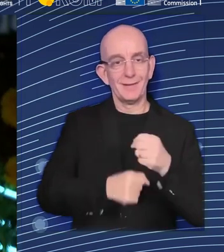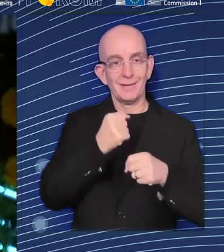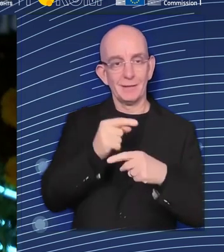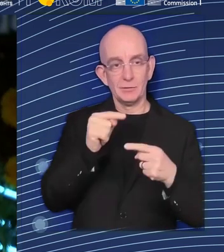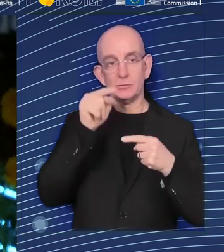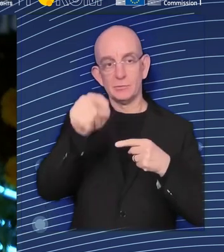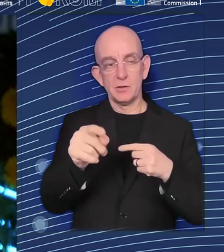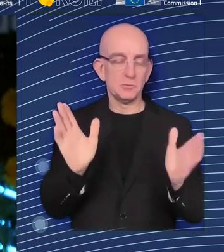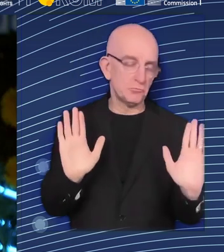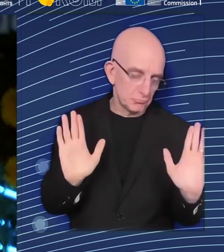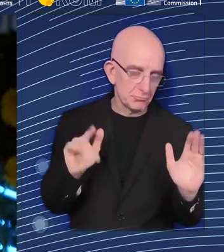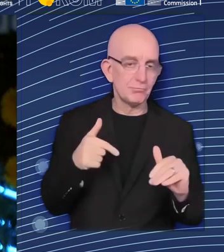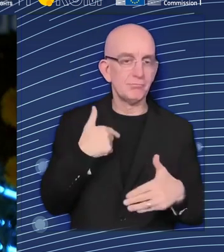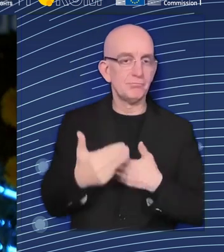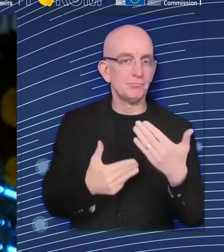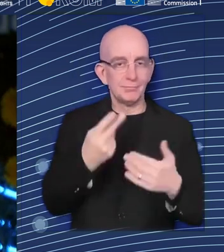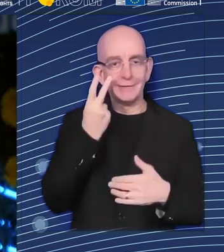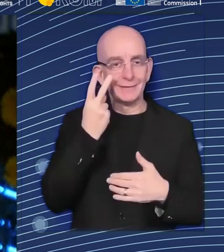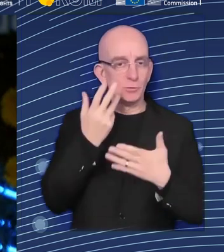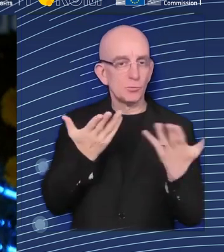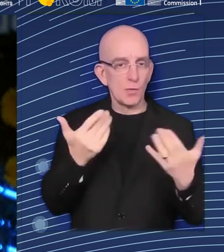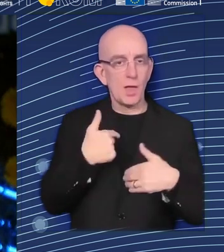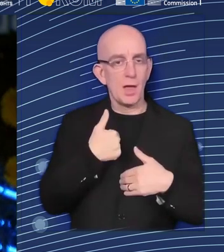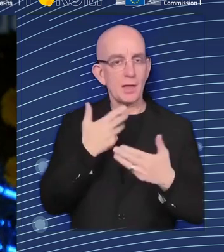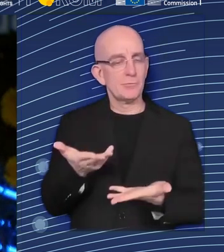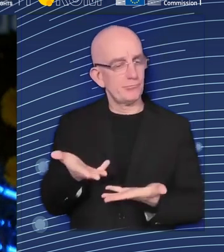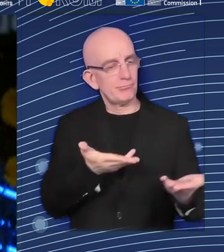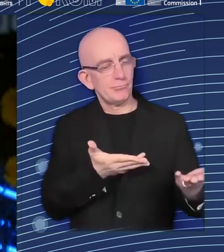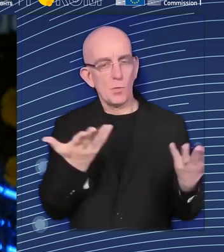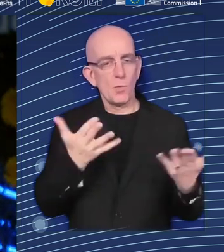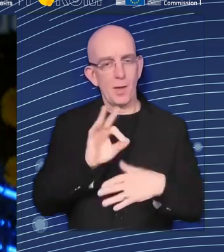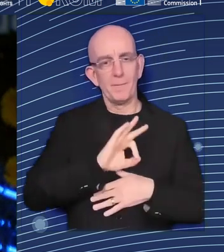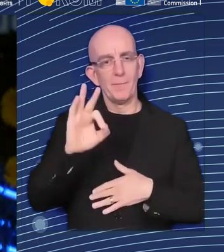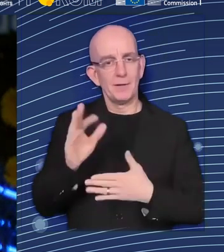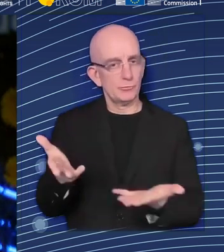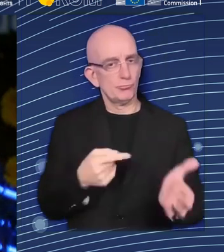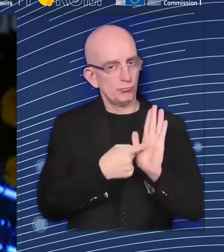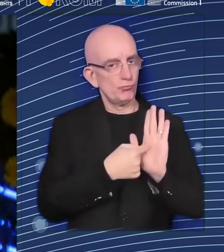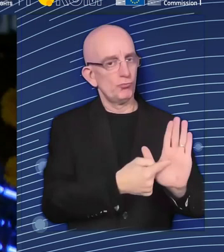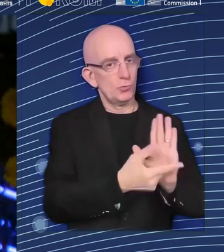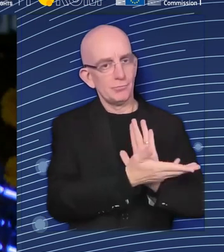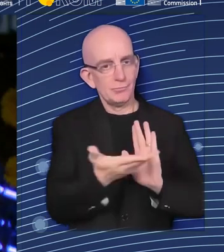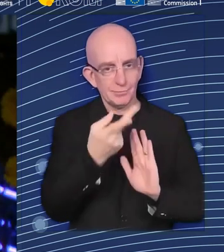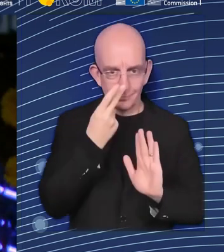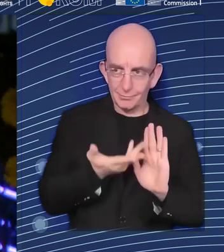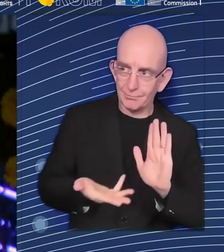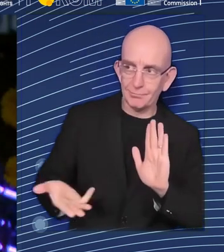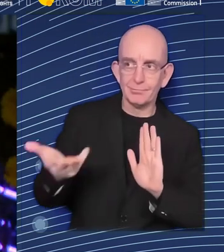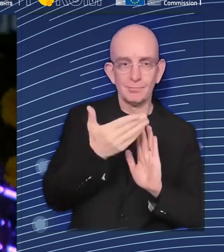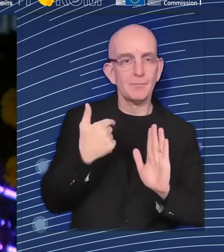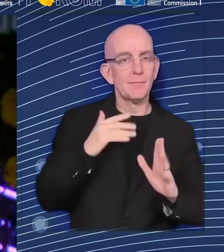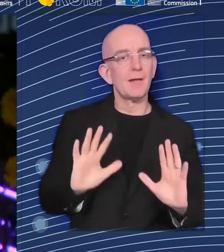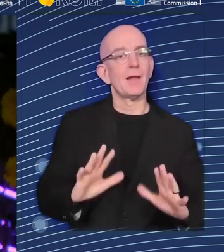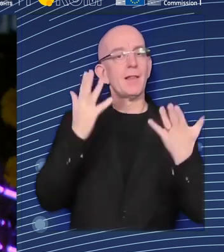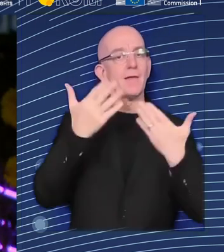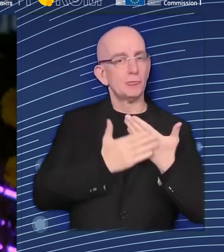work, beyond the world of work. I have to stop now. I'm really tired. Looking at the future, I just want to share